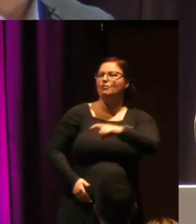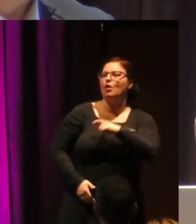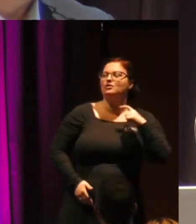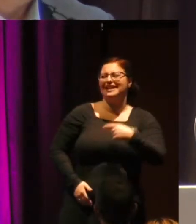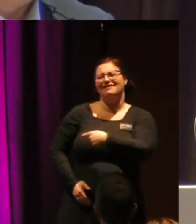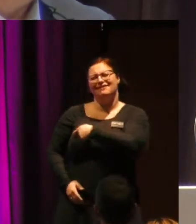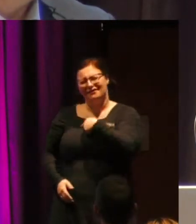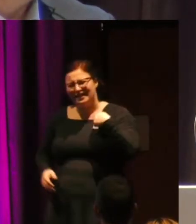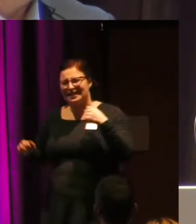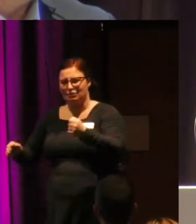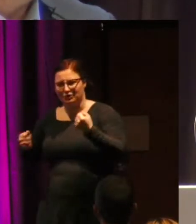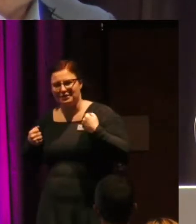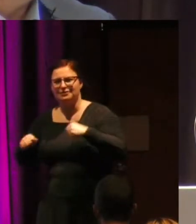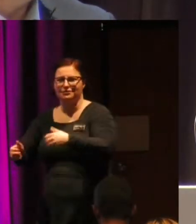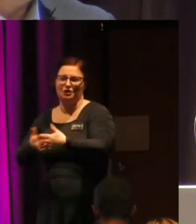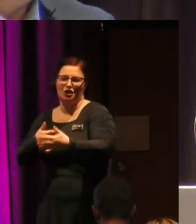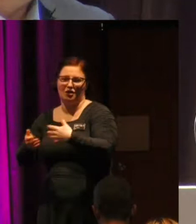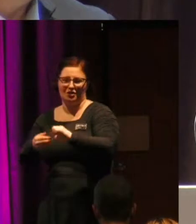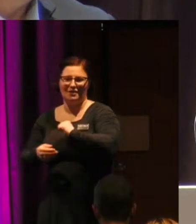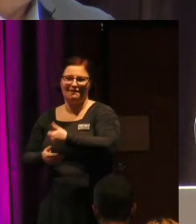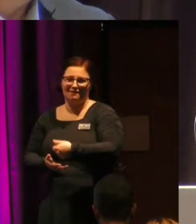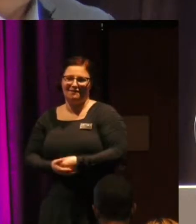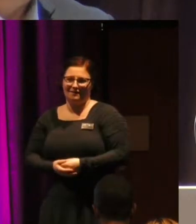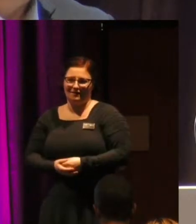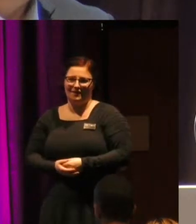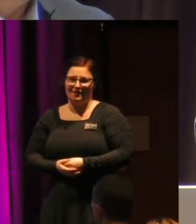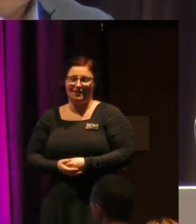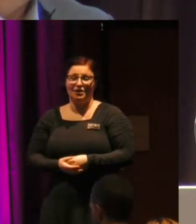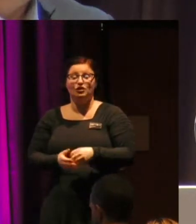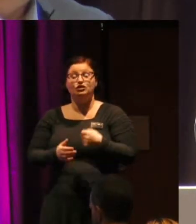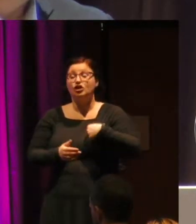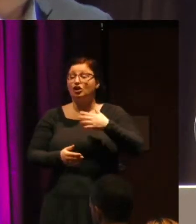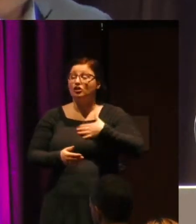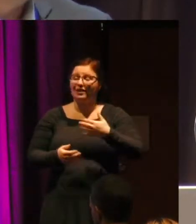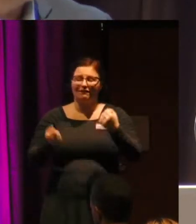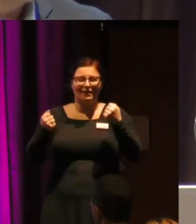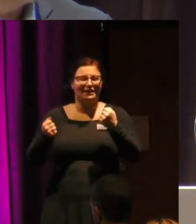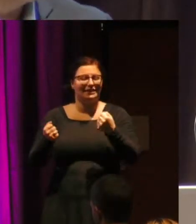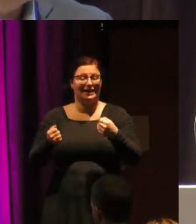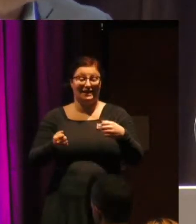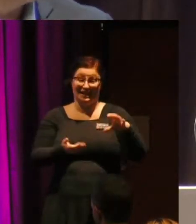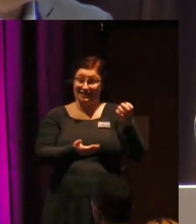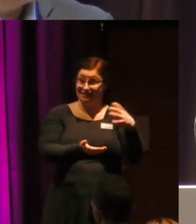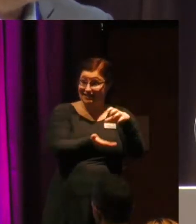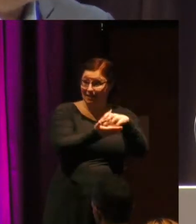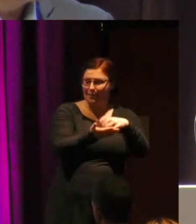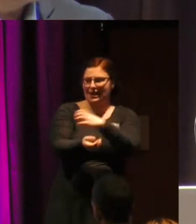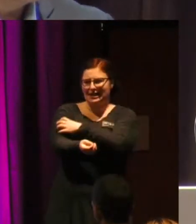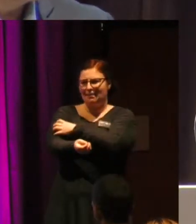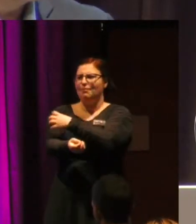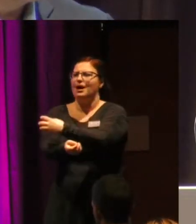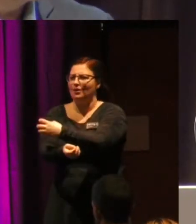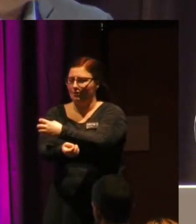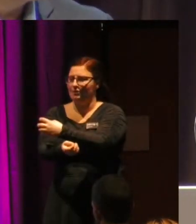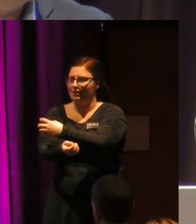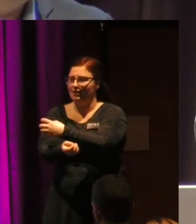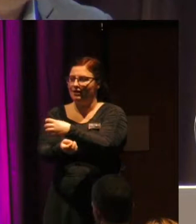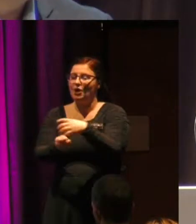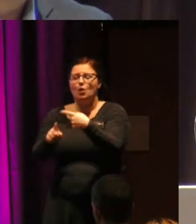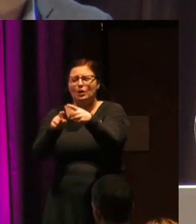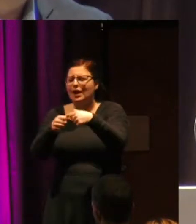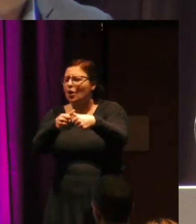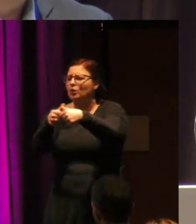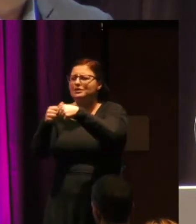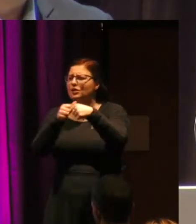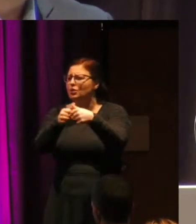it. And so I think it is important to empower the civil society, empower women